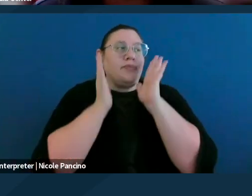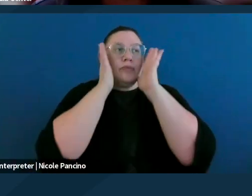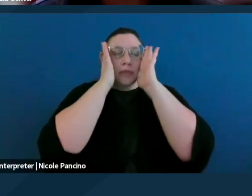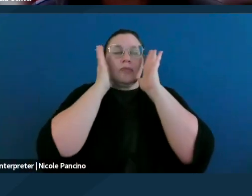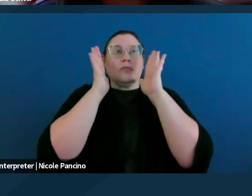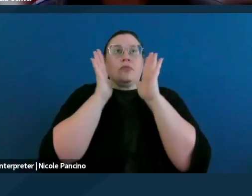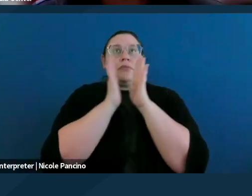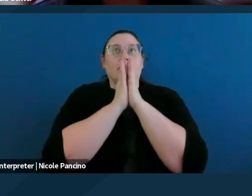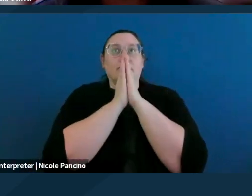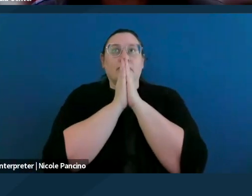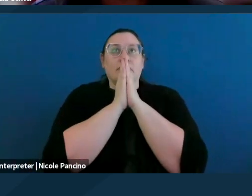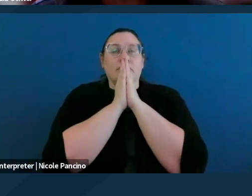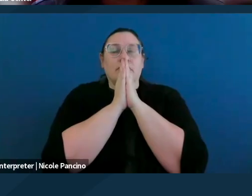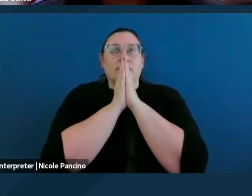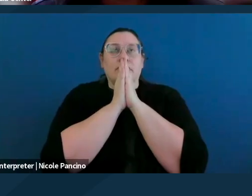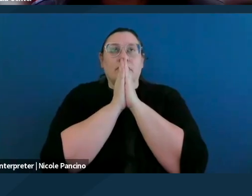the